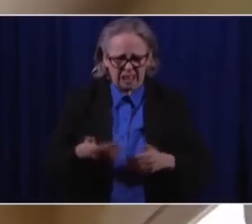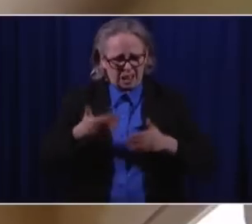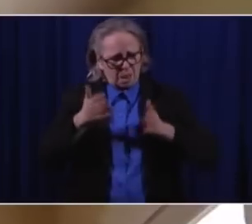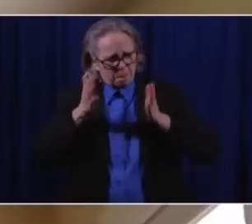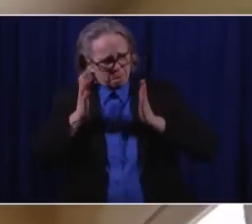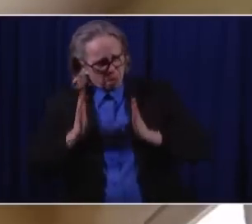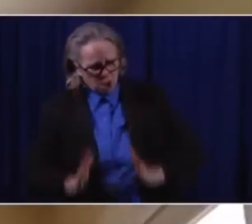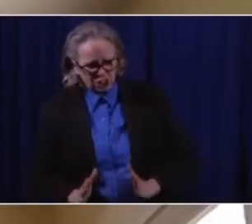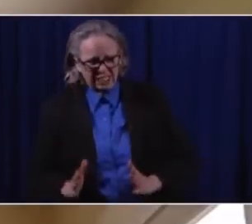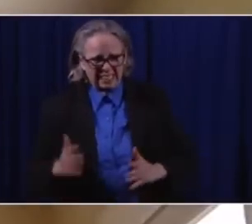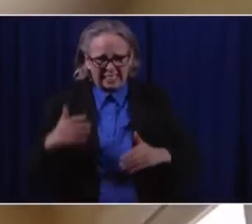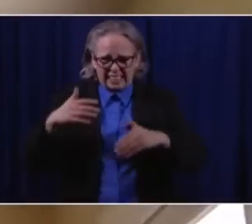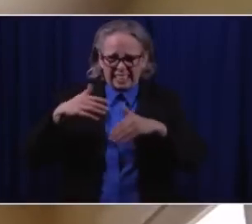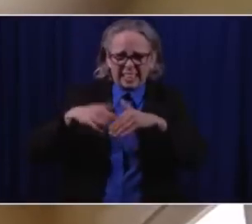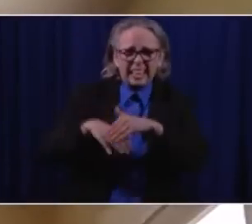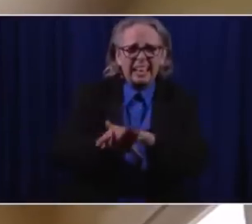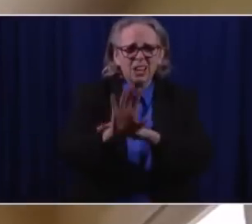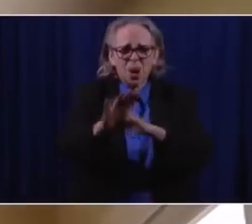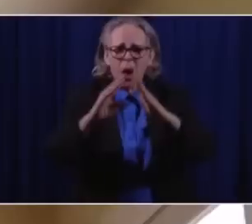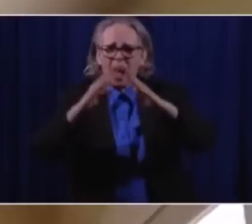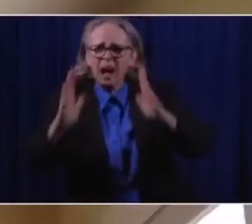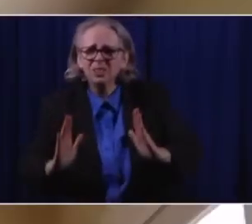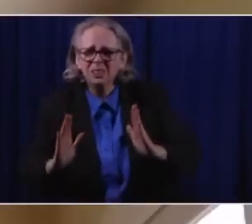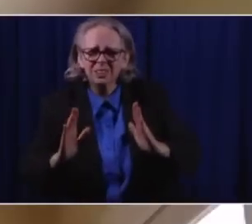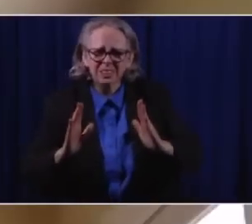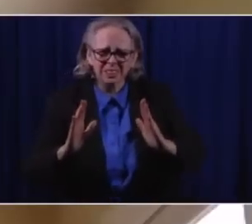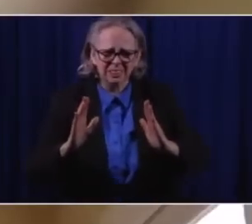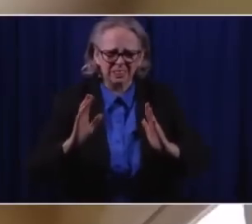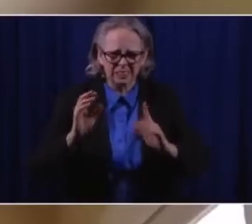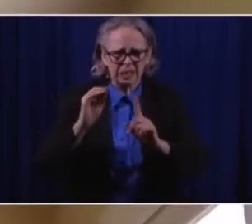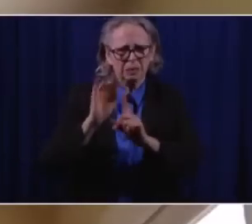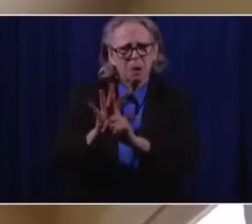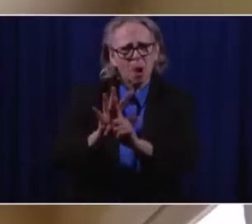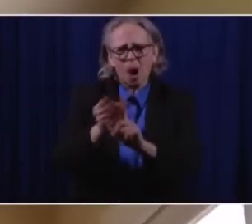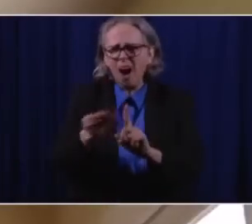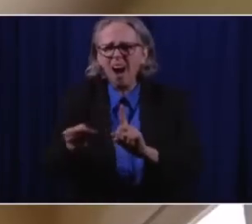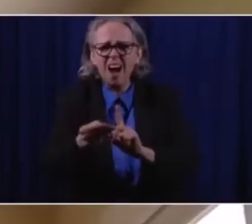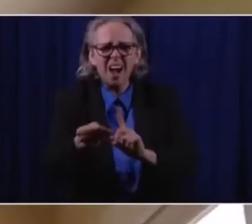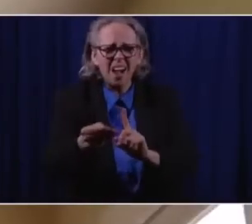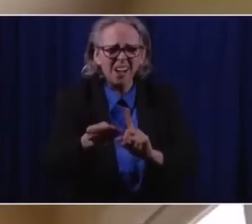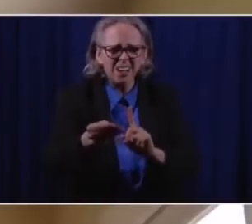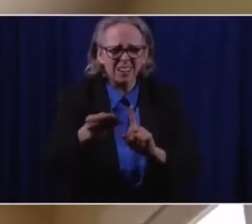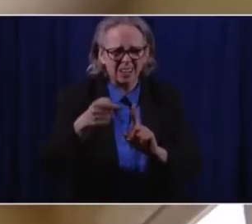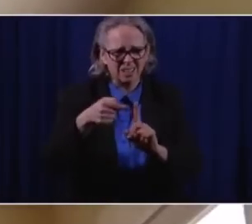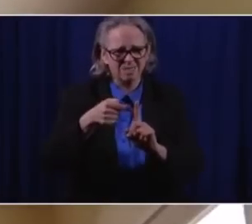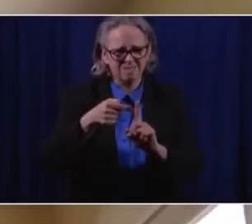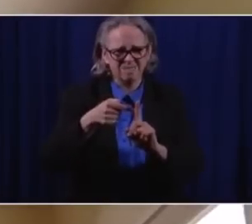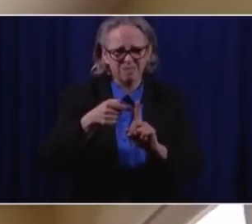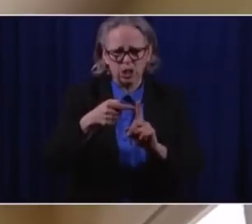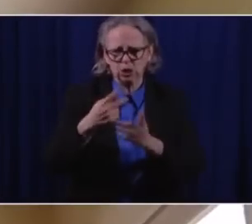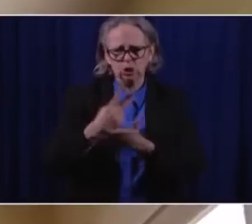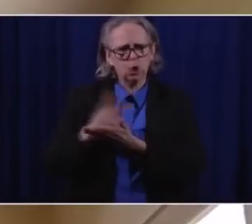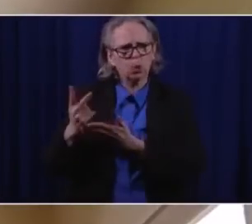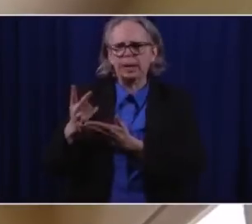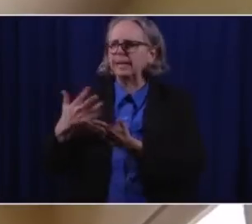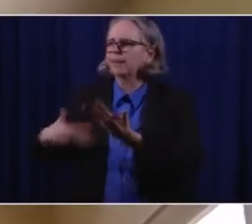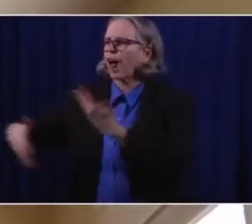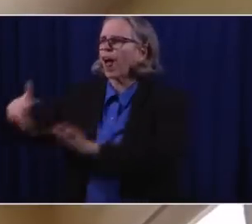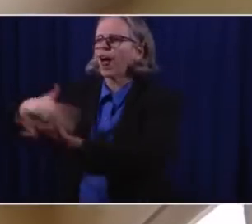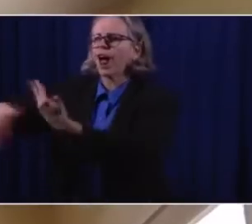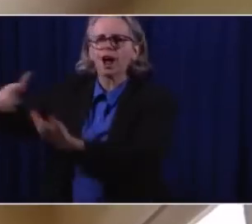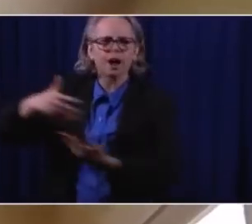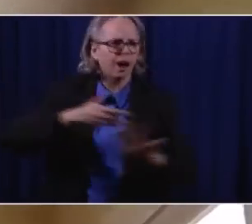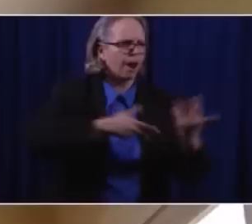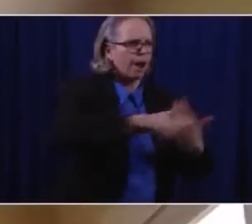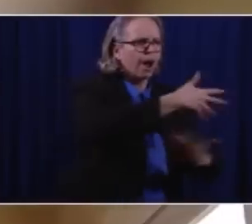anyone that they have been in contact with over the preceding 2 weeks. And any of those people